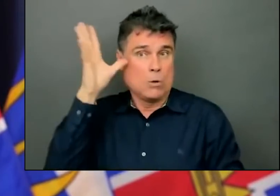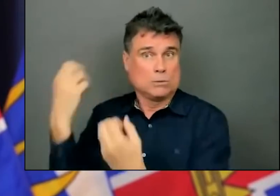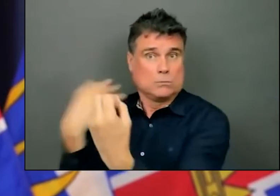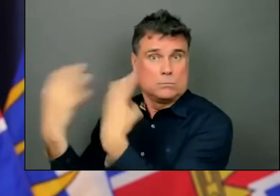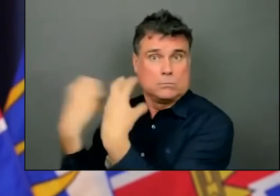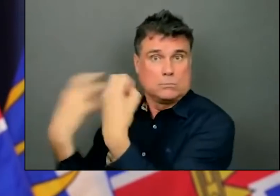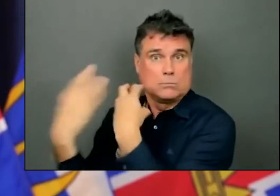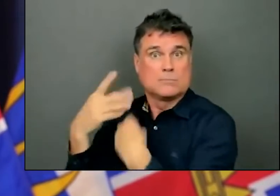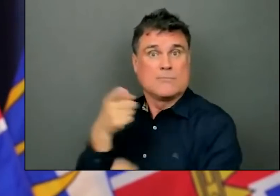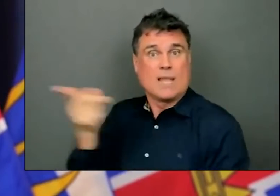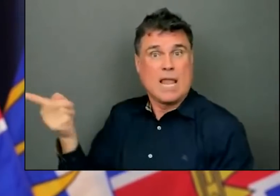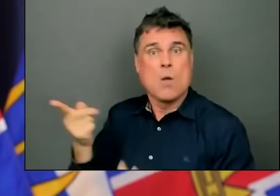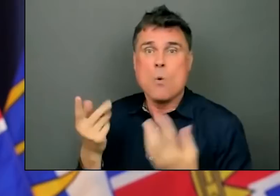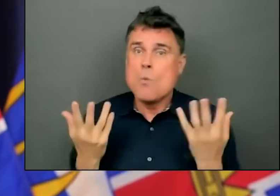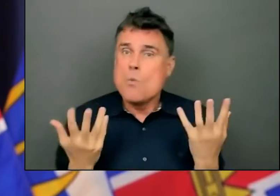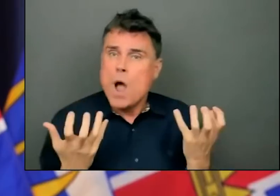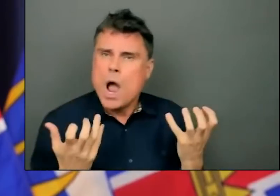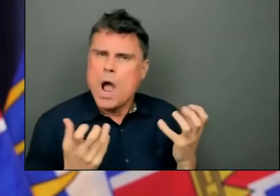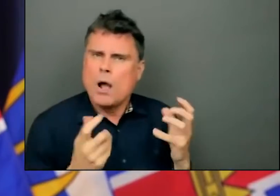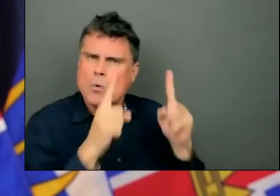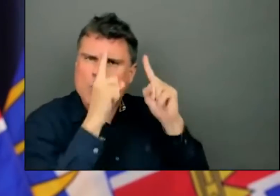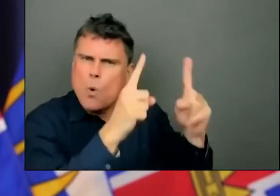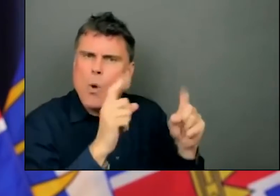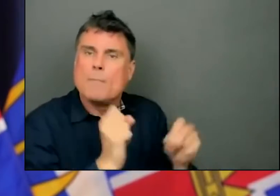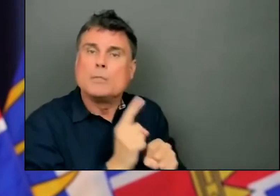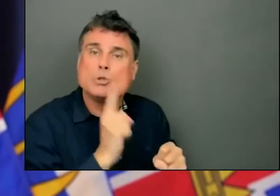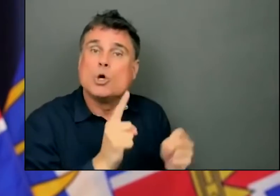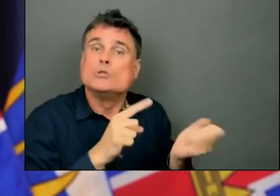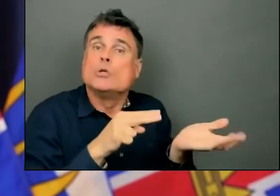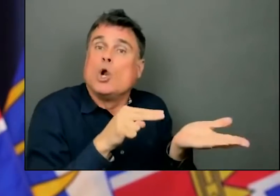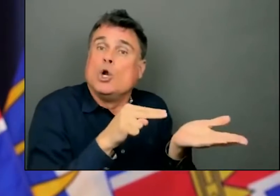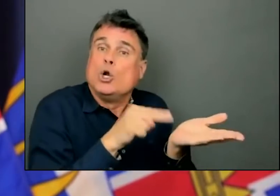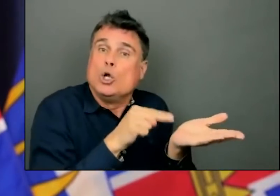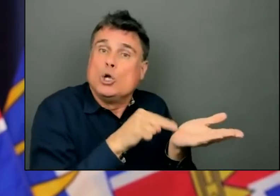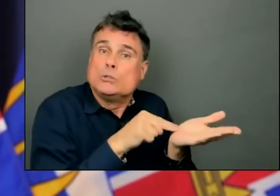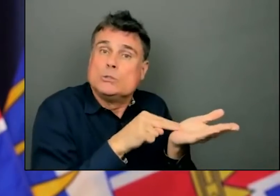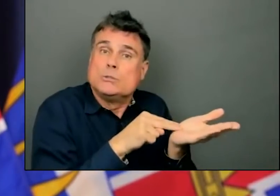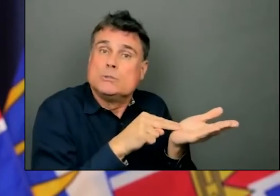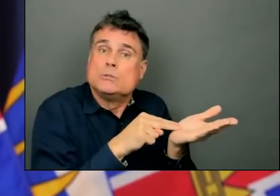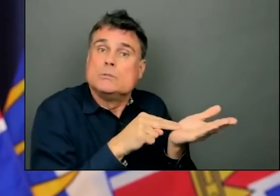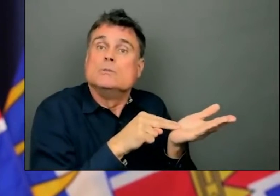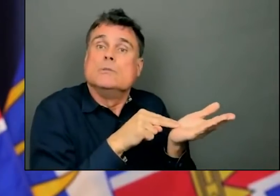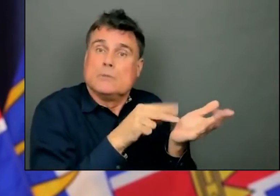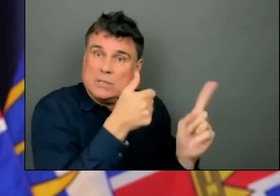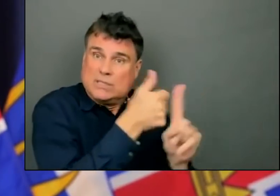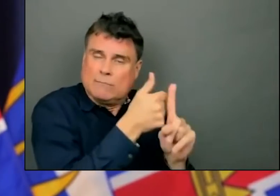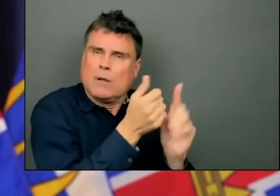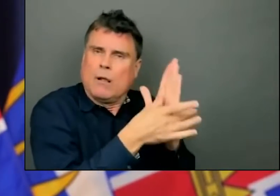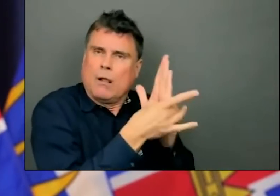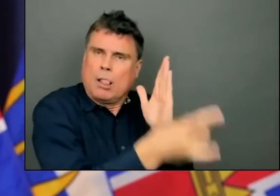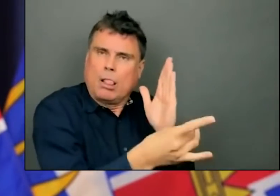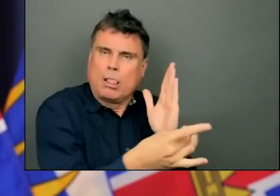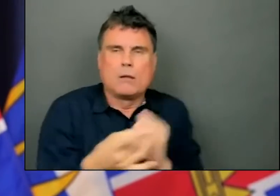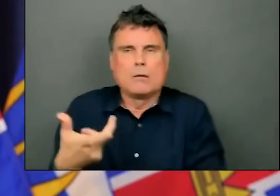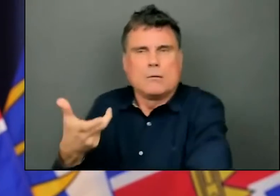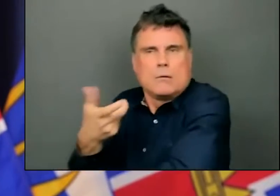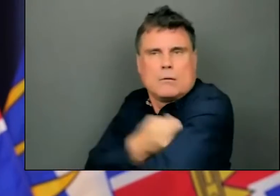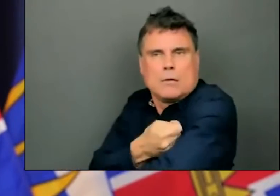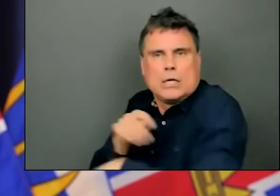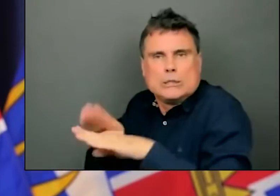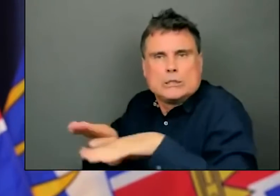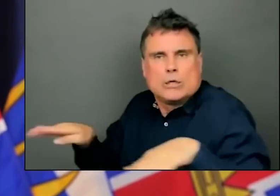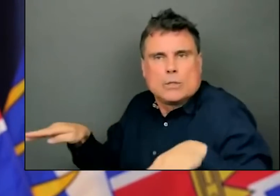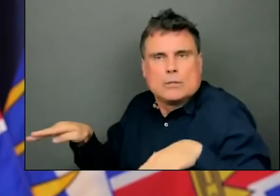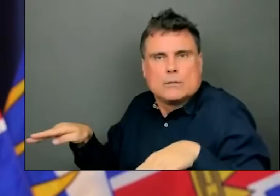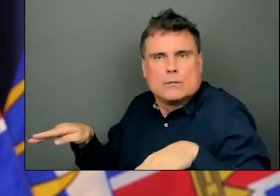were used to dealing with children and being with children, and having clinics that were designed to make it an experience